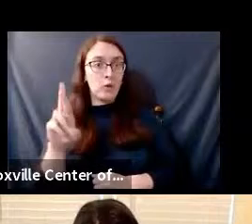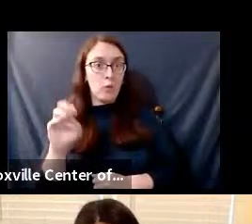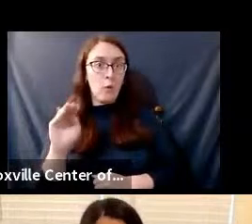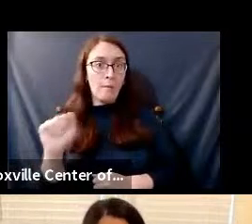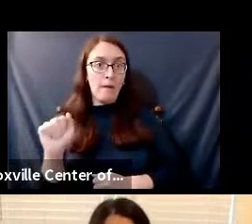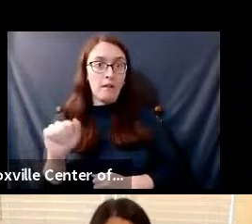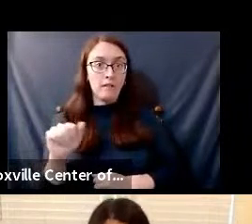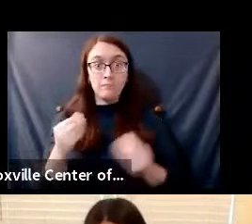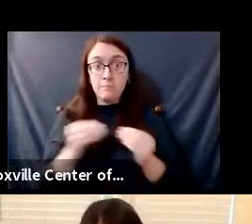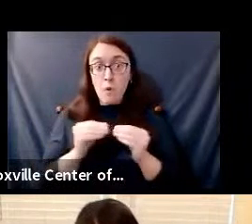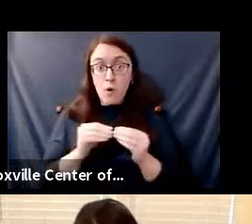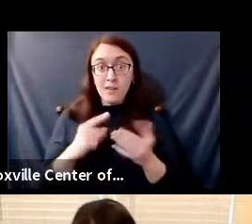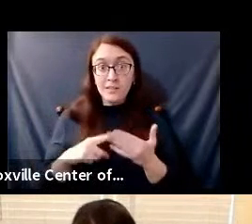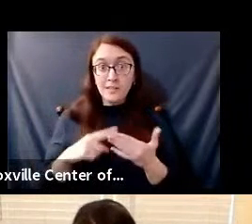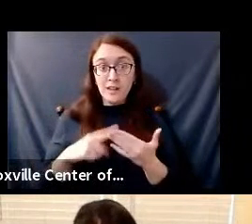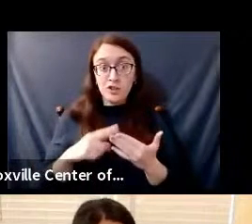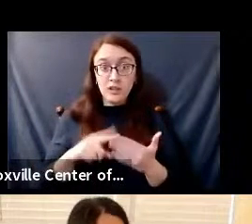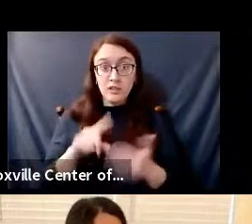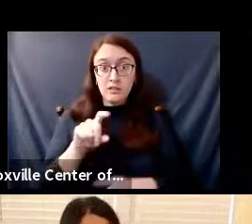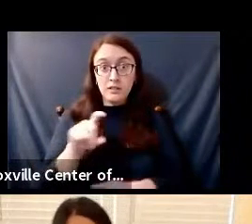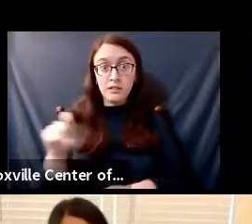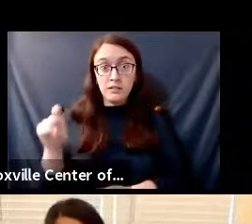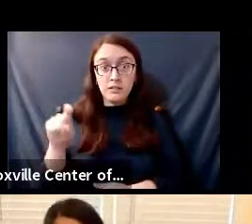Any further discussion?